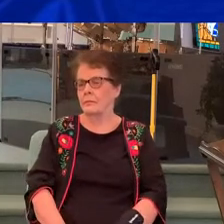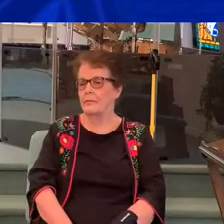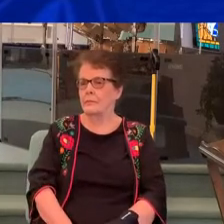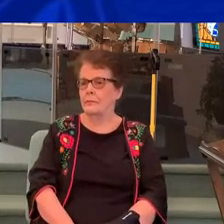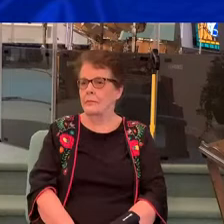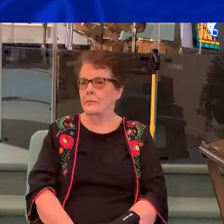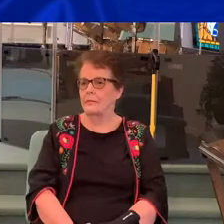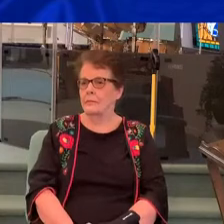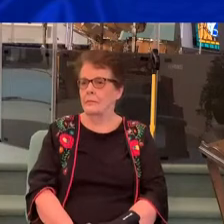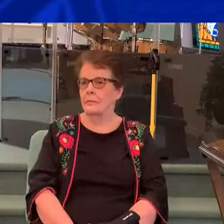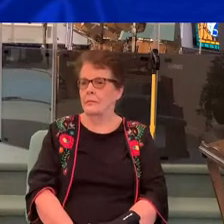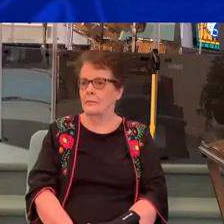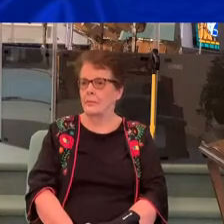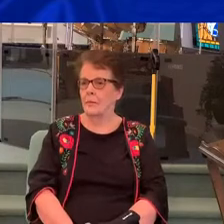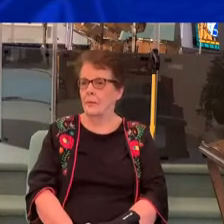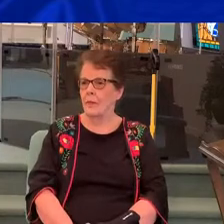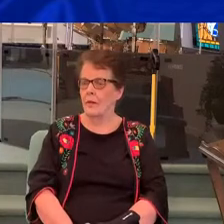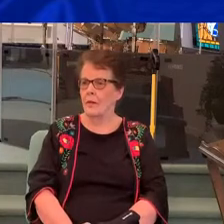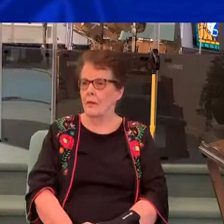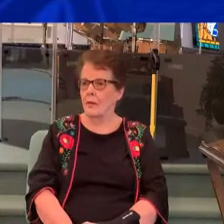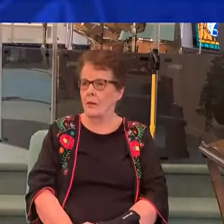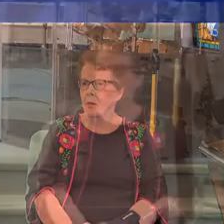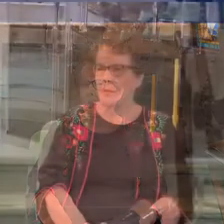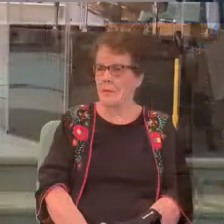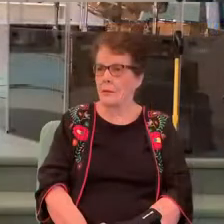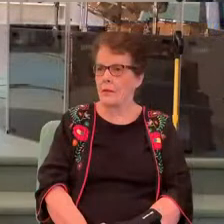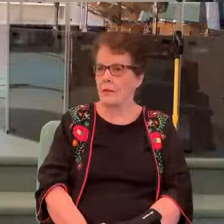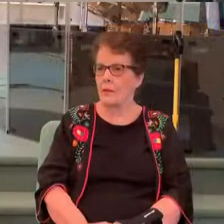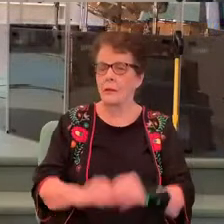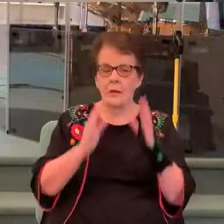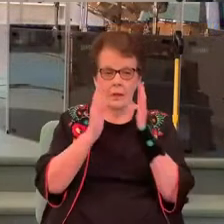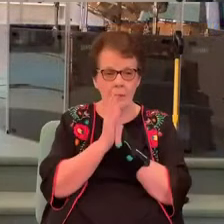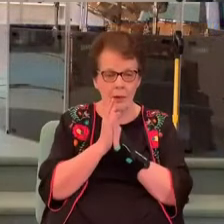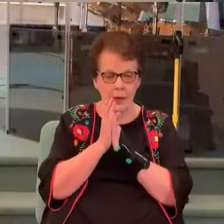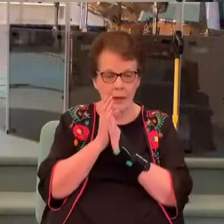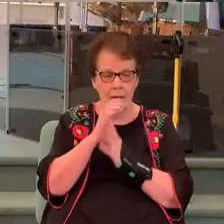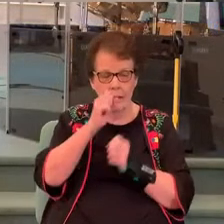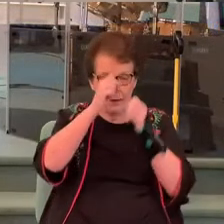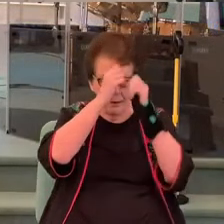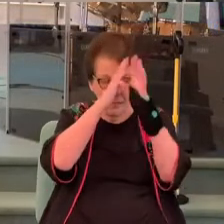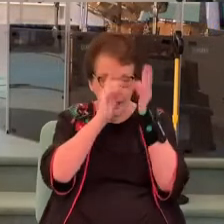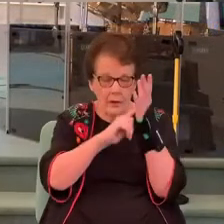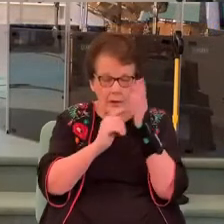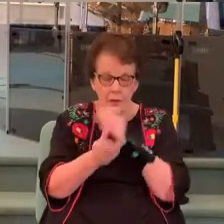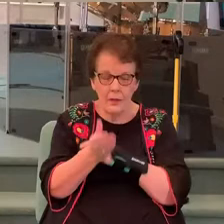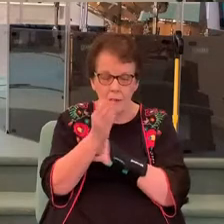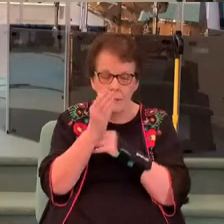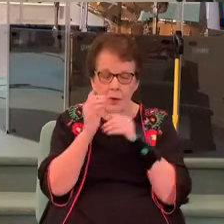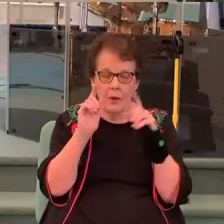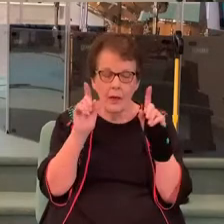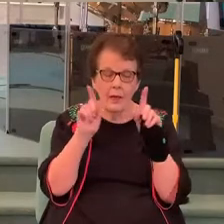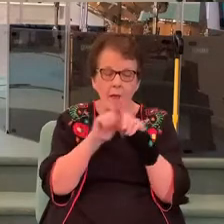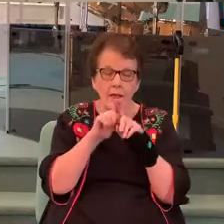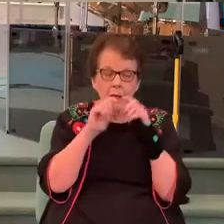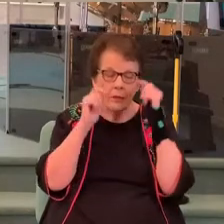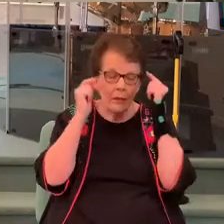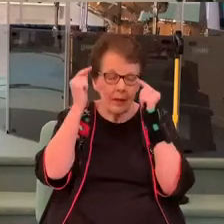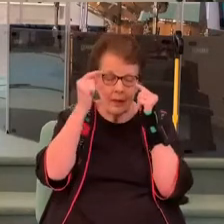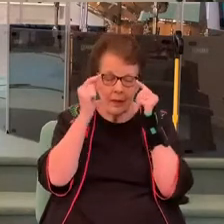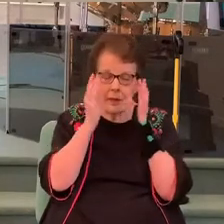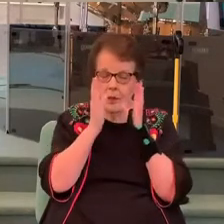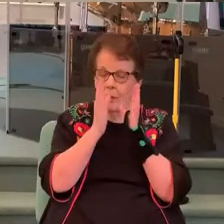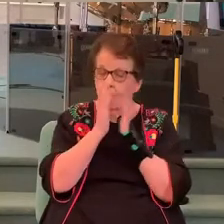with oil in the name of the Lord. Let me pray for us. Father, this morning as we consider prayer, I must